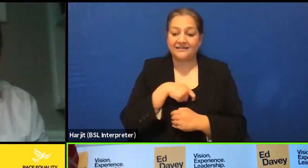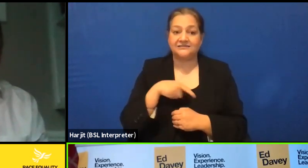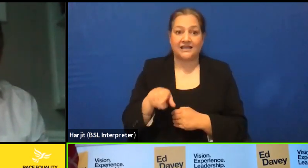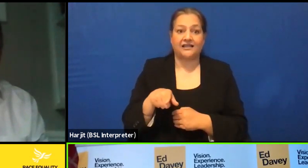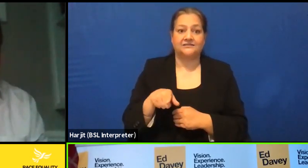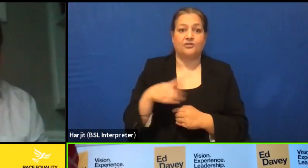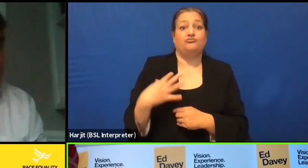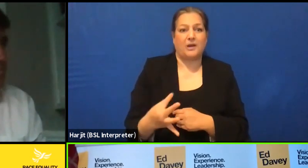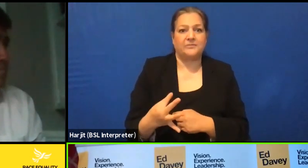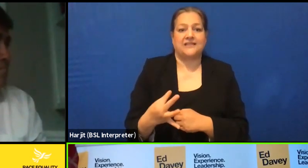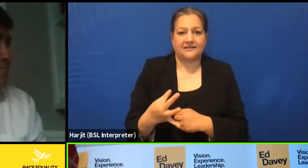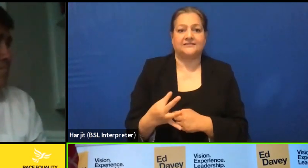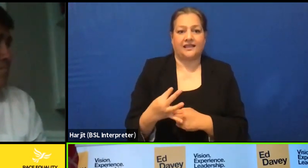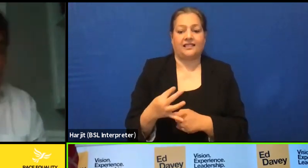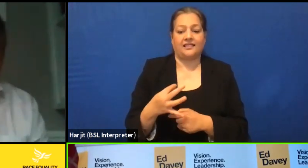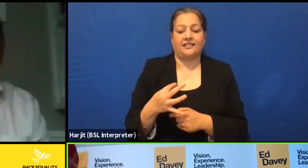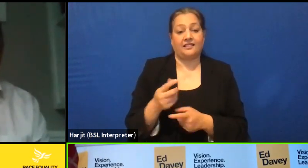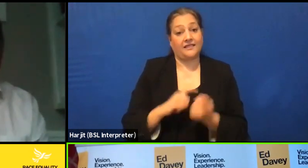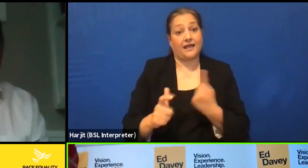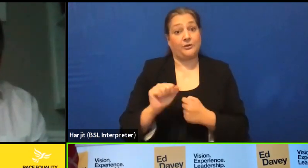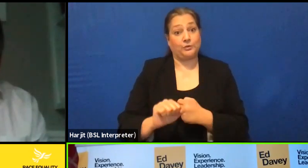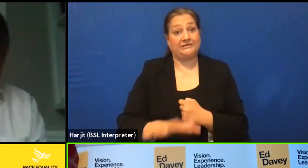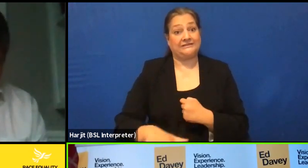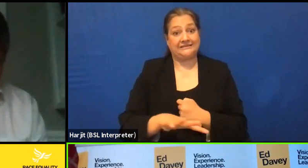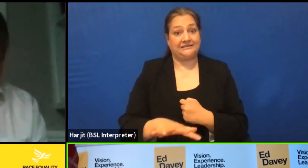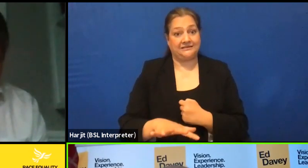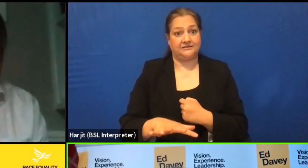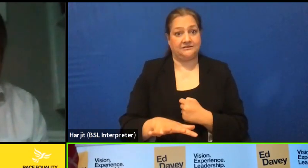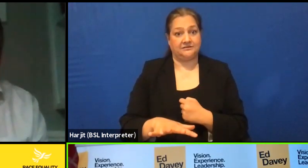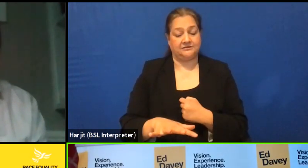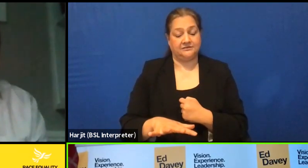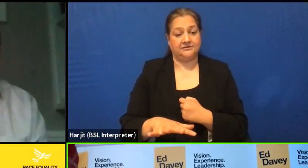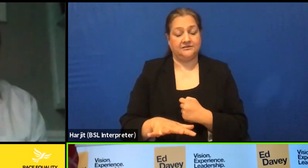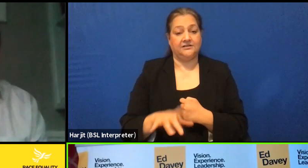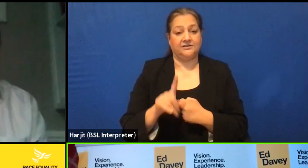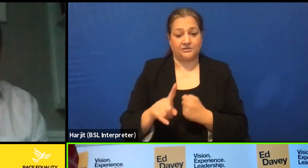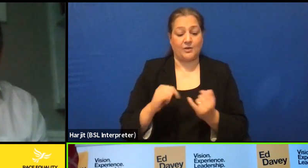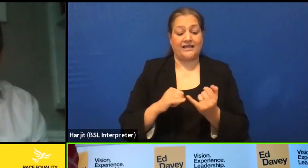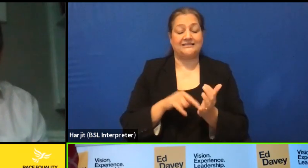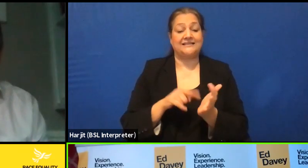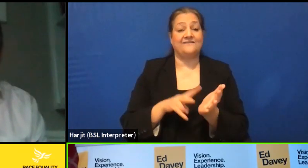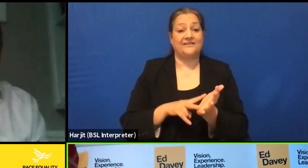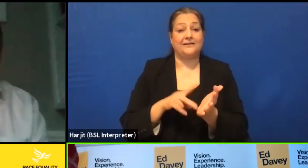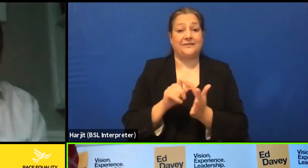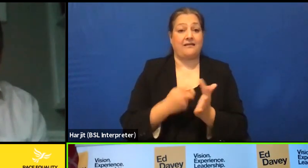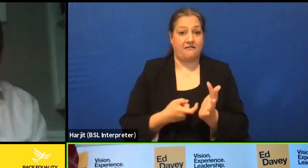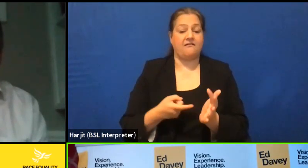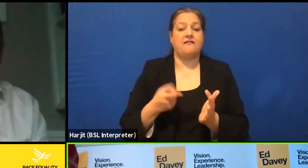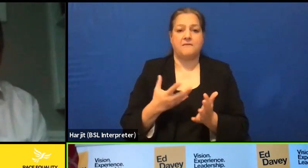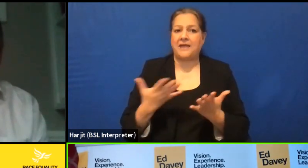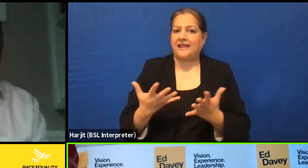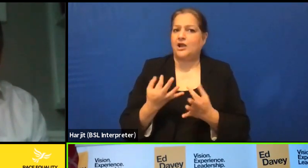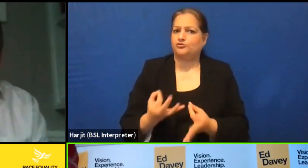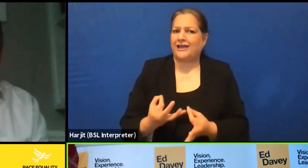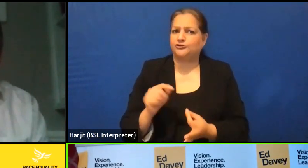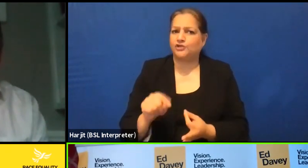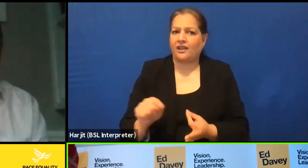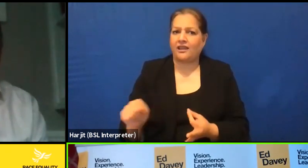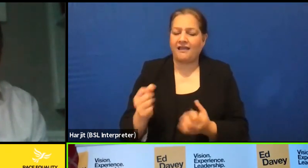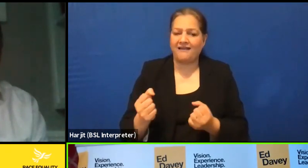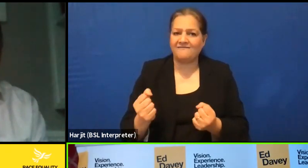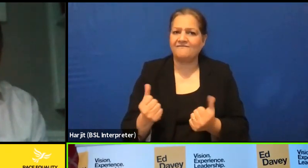that minority in that community that's still significant. So I think SDV PR has many attractions. Some